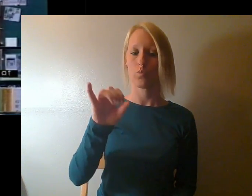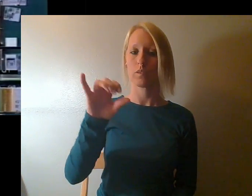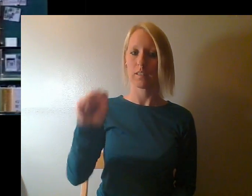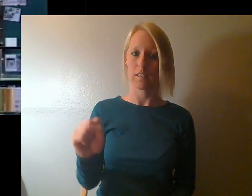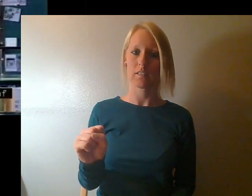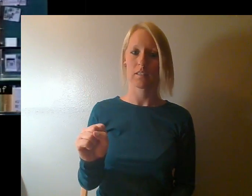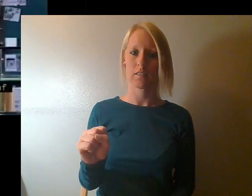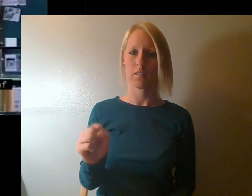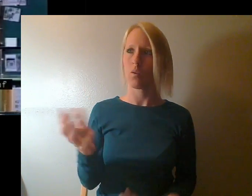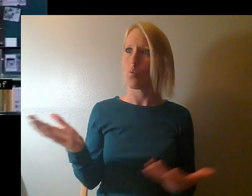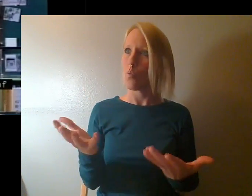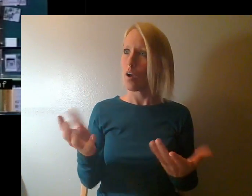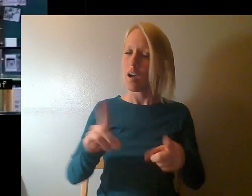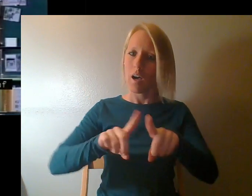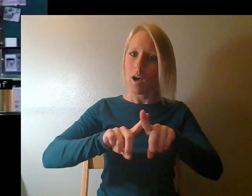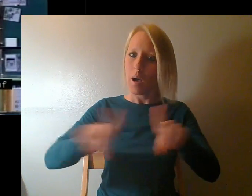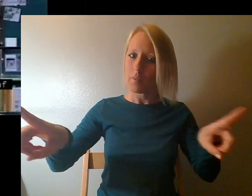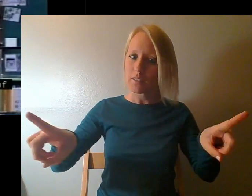Nobody knows the opposite of diluted?